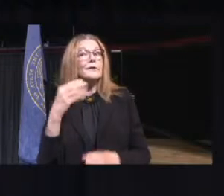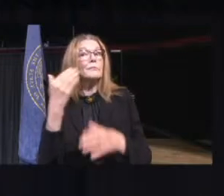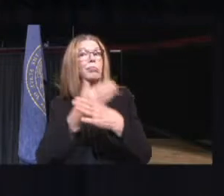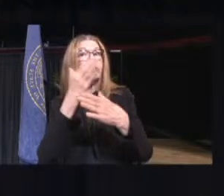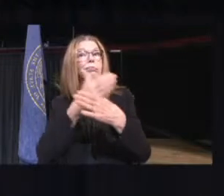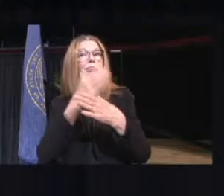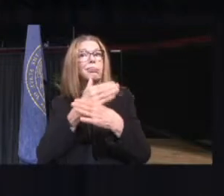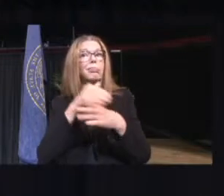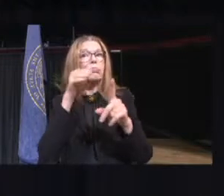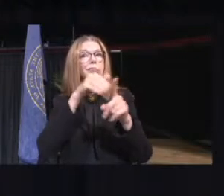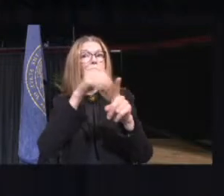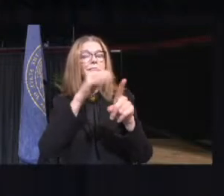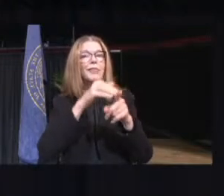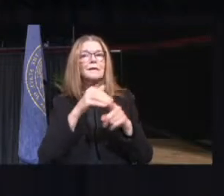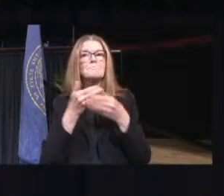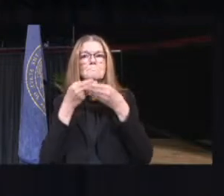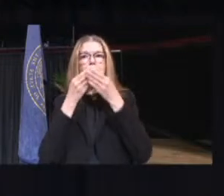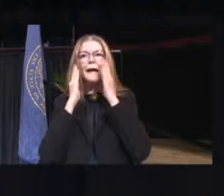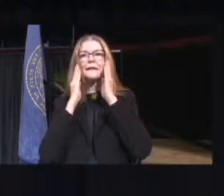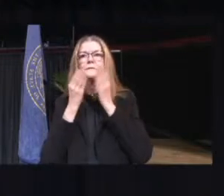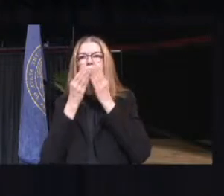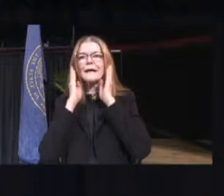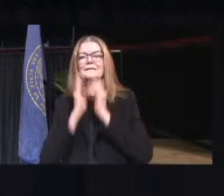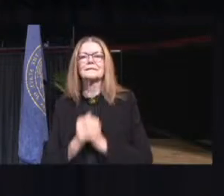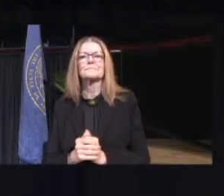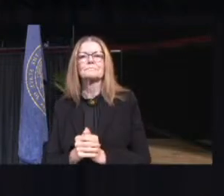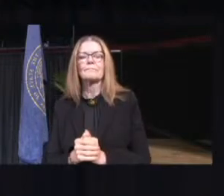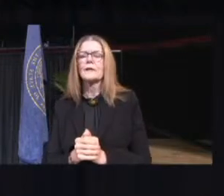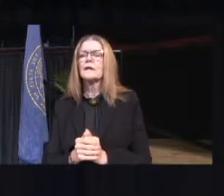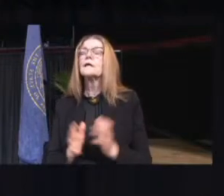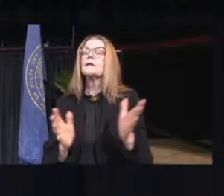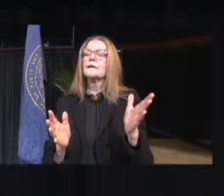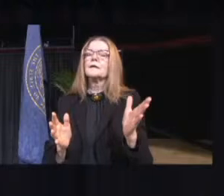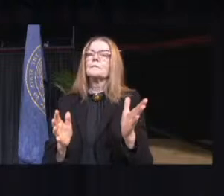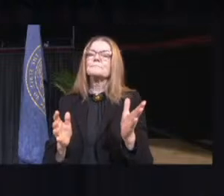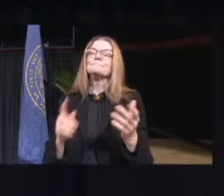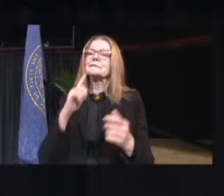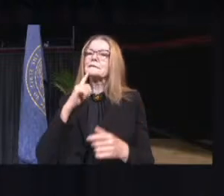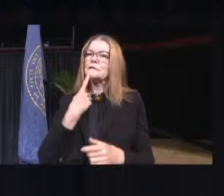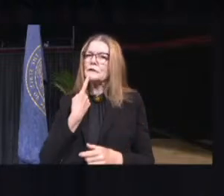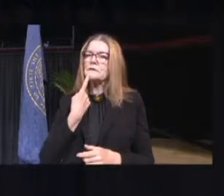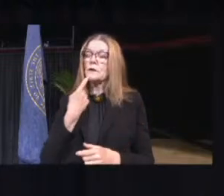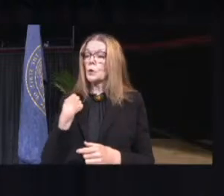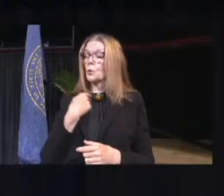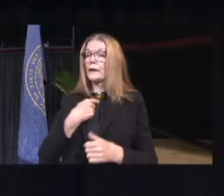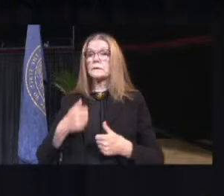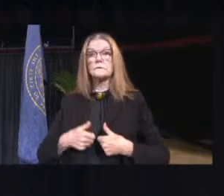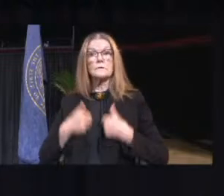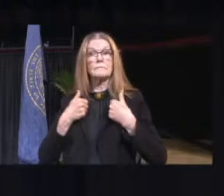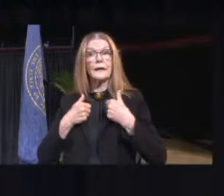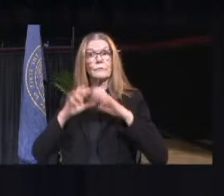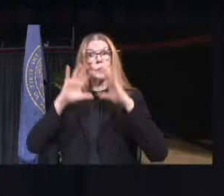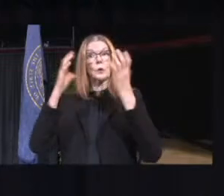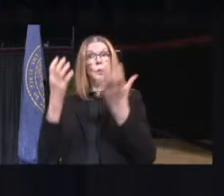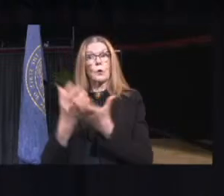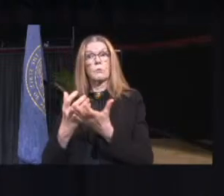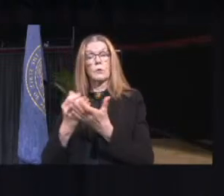But seriously, relatively living through a global pandemic and being able to reflect on it in one piece is